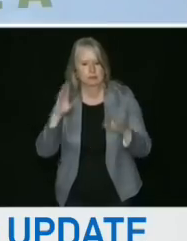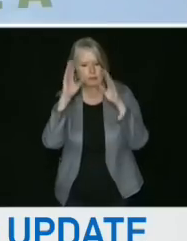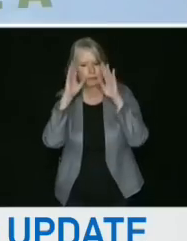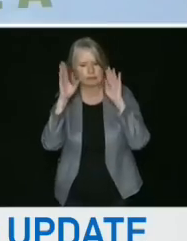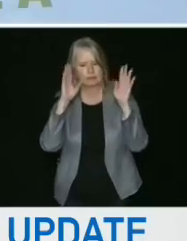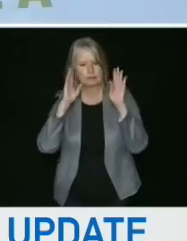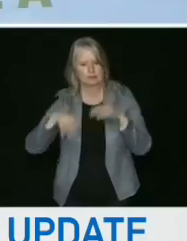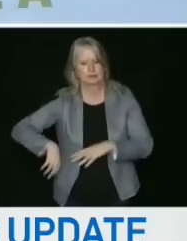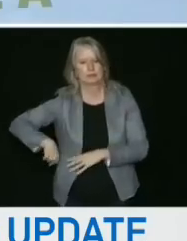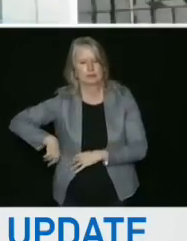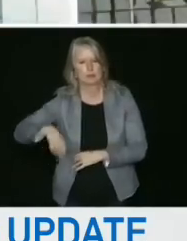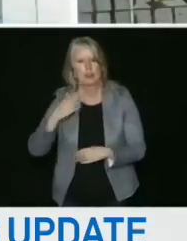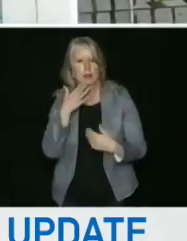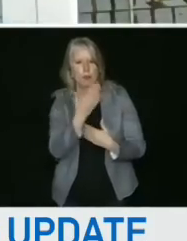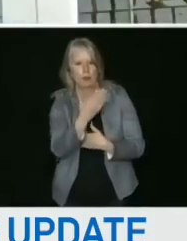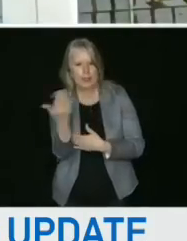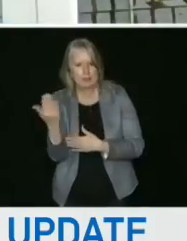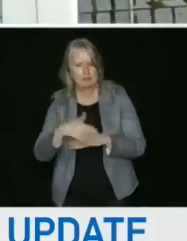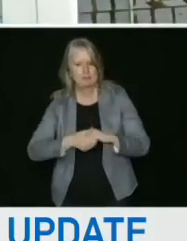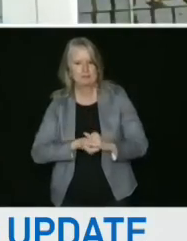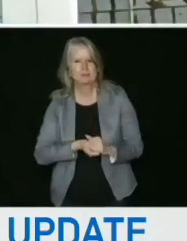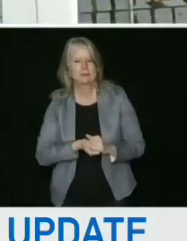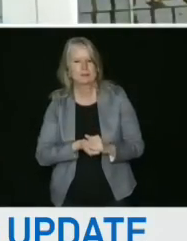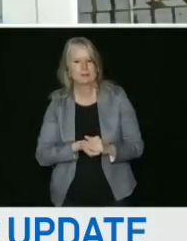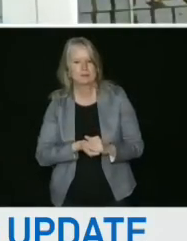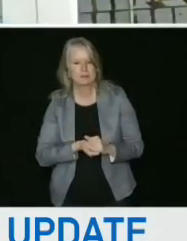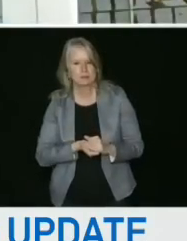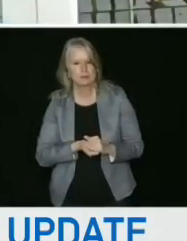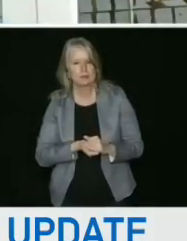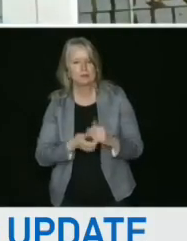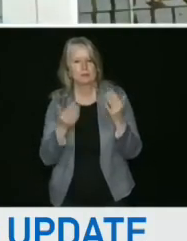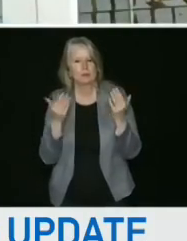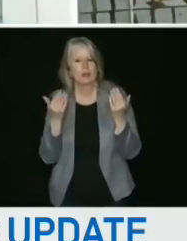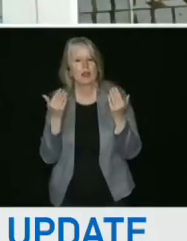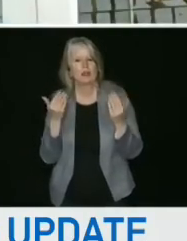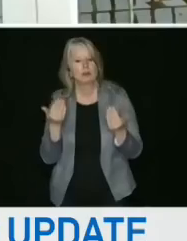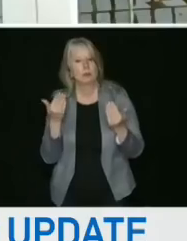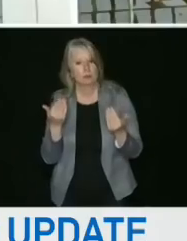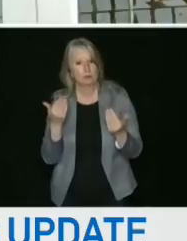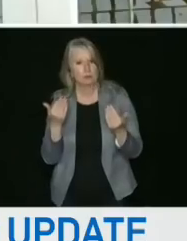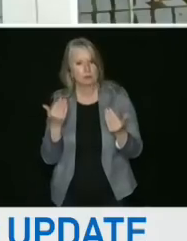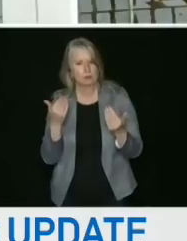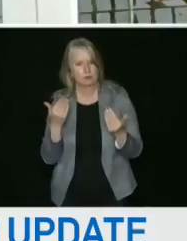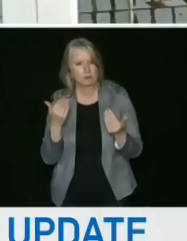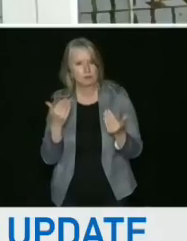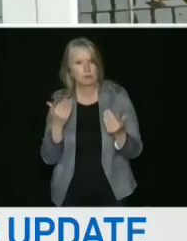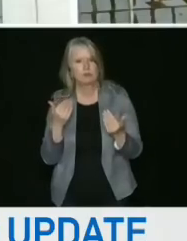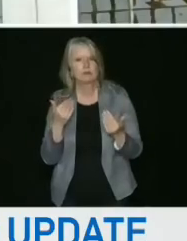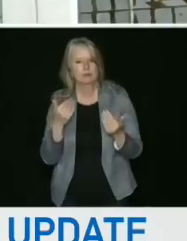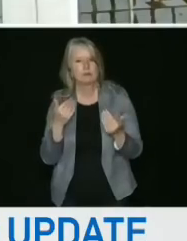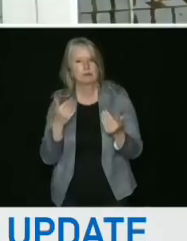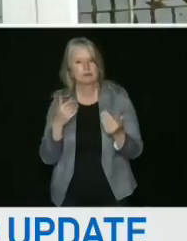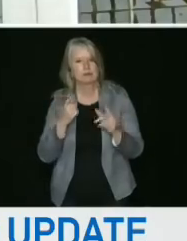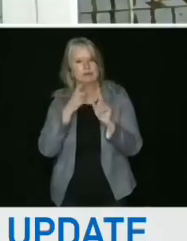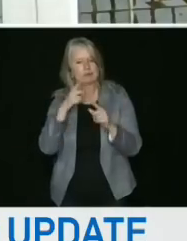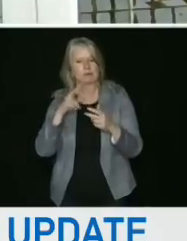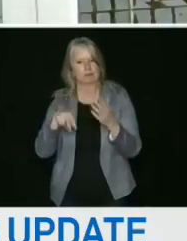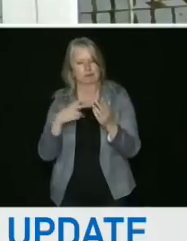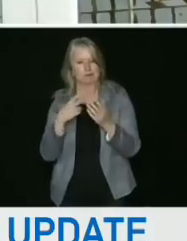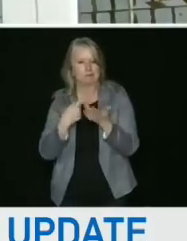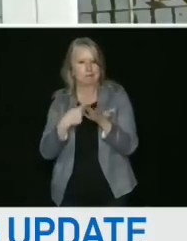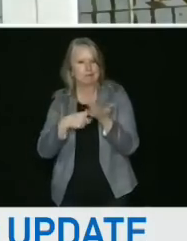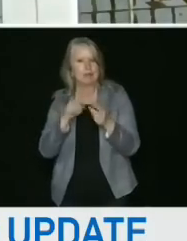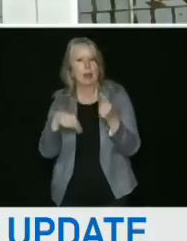Bonjour à toutes et à tous. Good morning, everyone. Today, we will talk about the national efforts in epidemiology